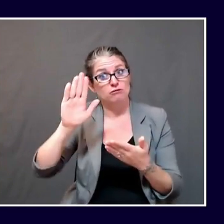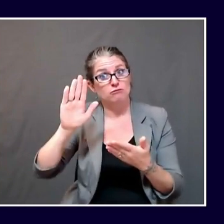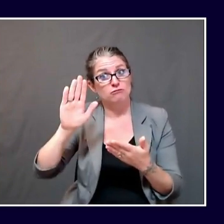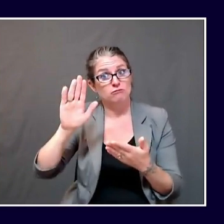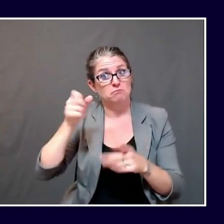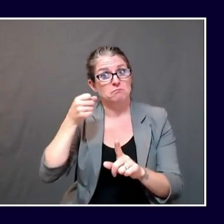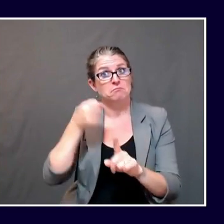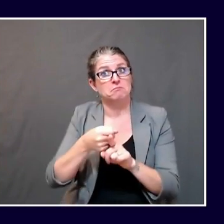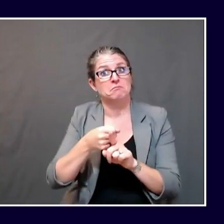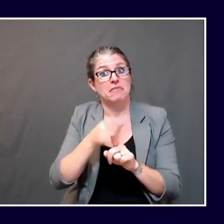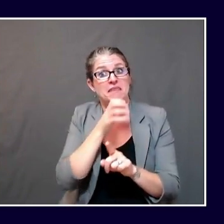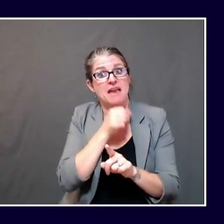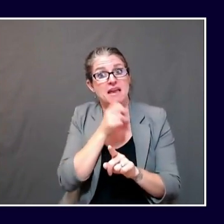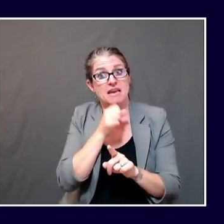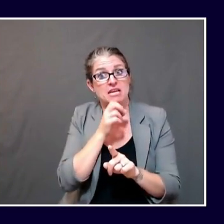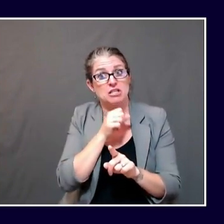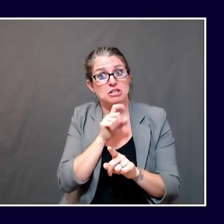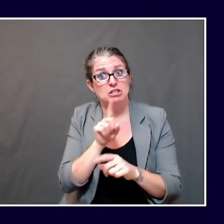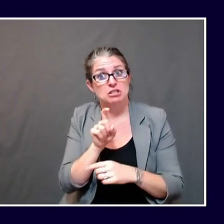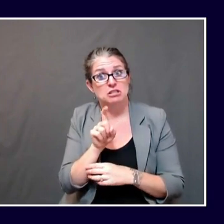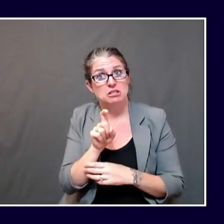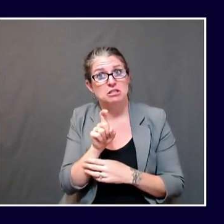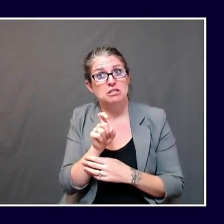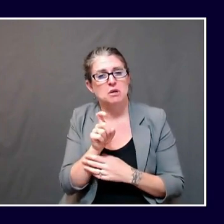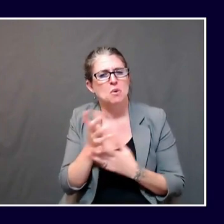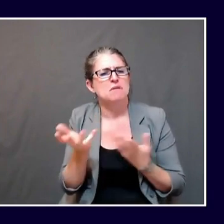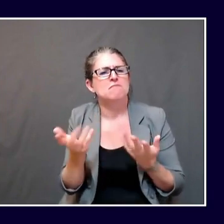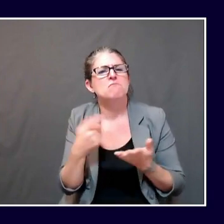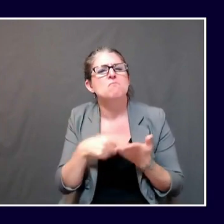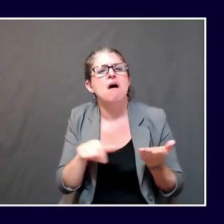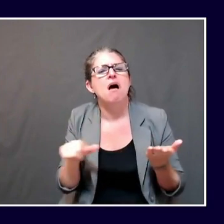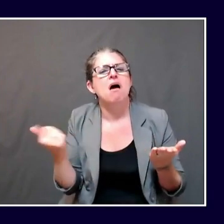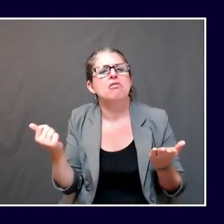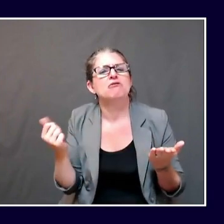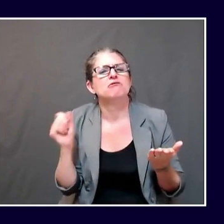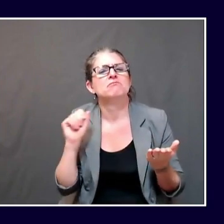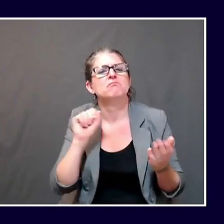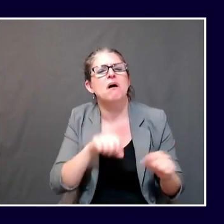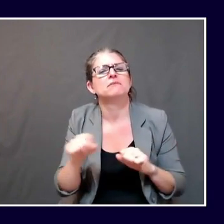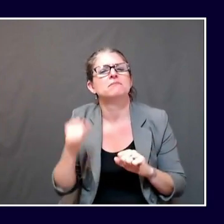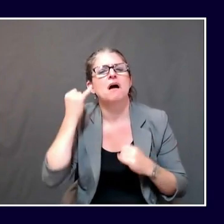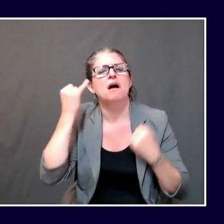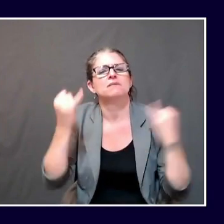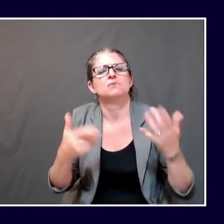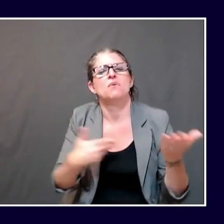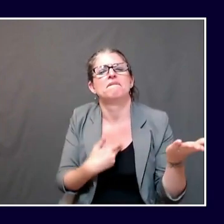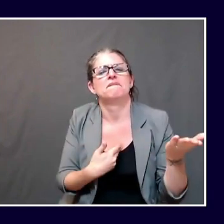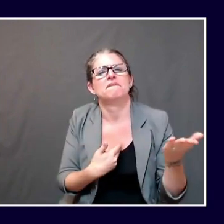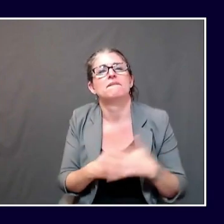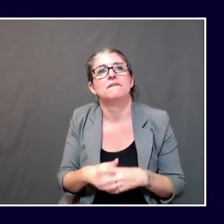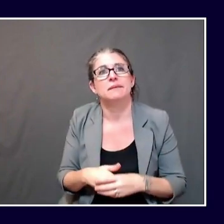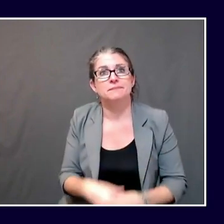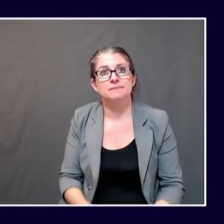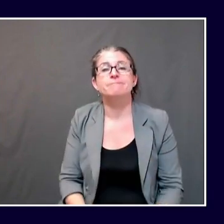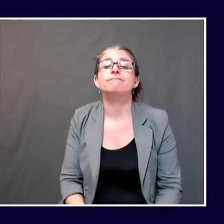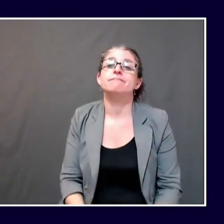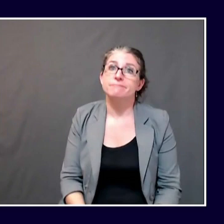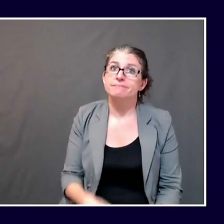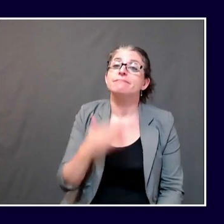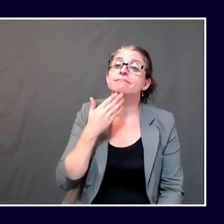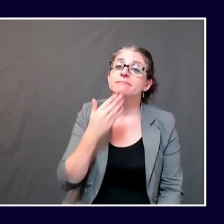other factors at play there? I'm glad you raised that, Patrick. It's probably not so much related to colleges, but let me give you the data